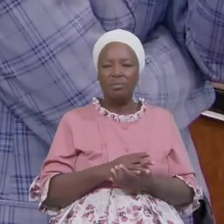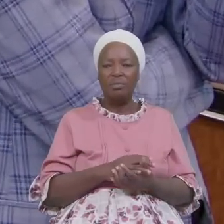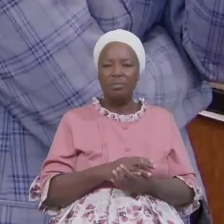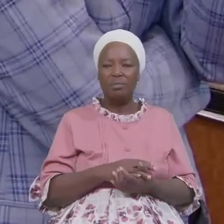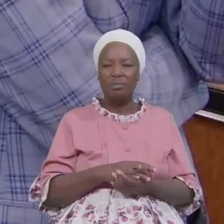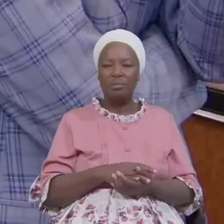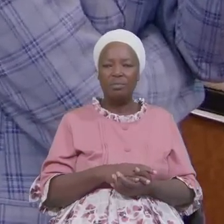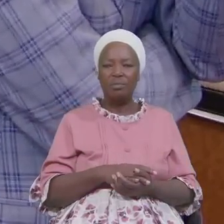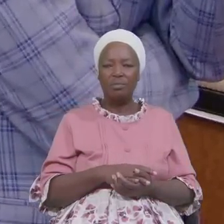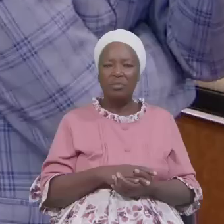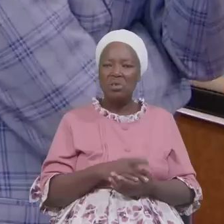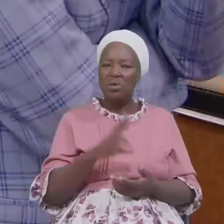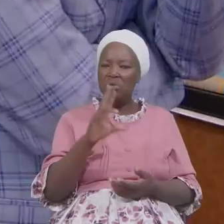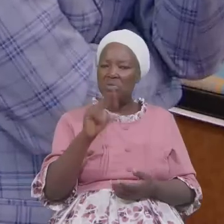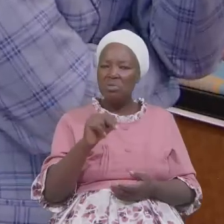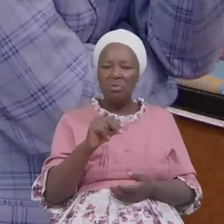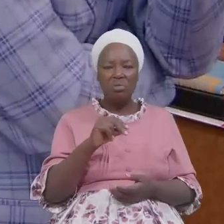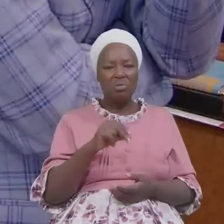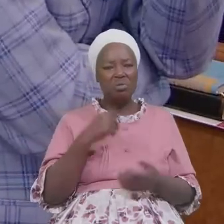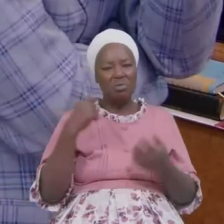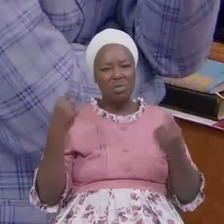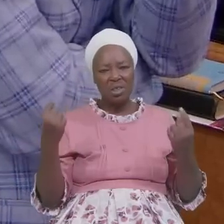No depravity,